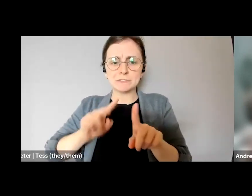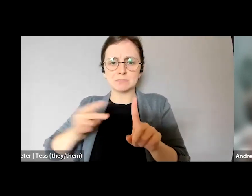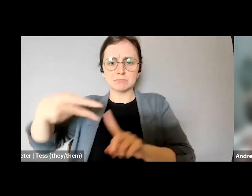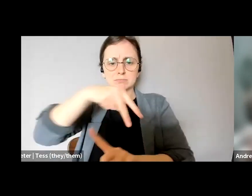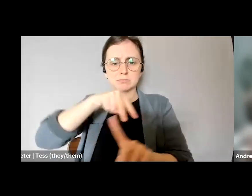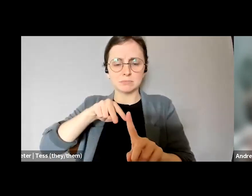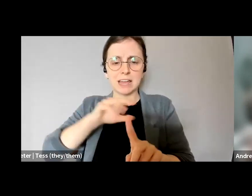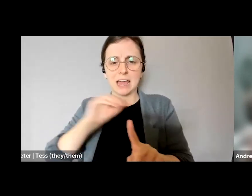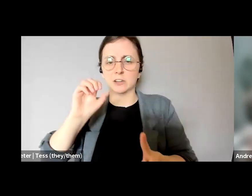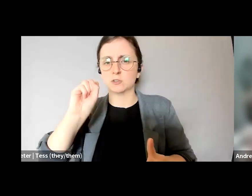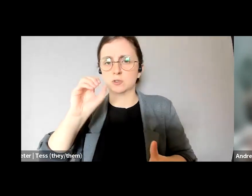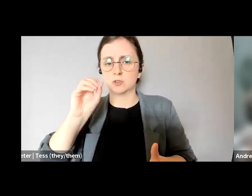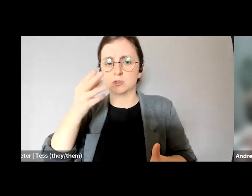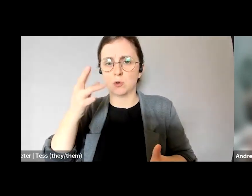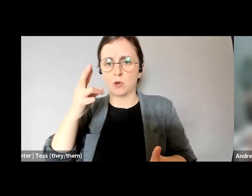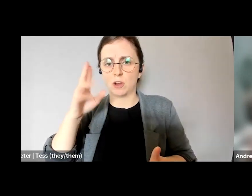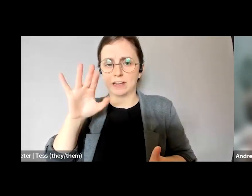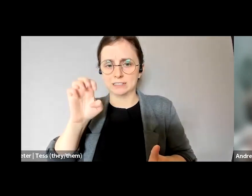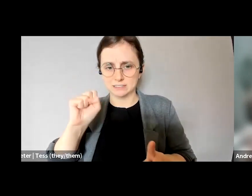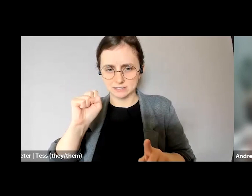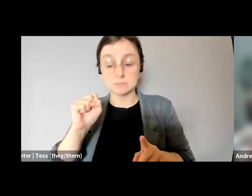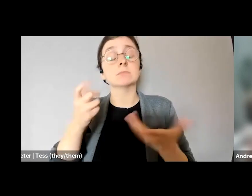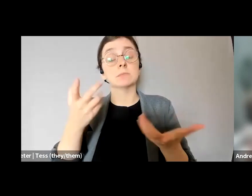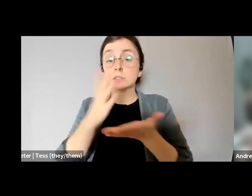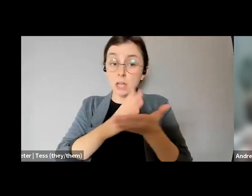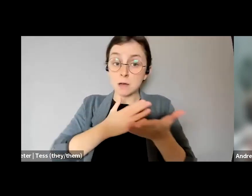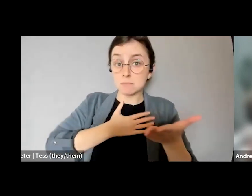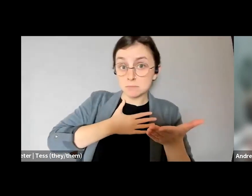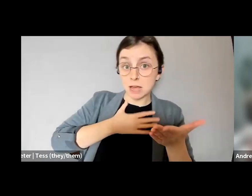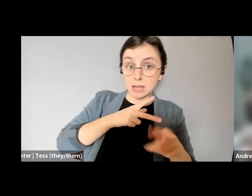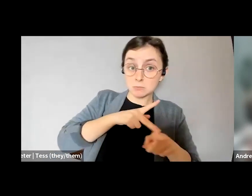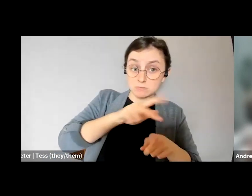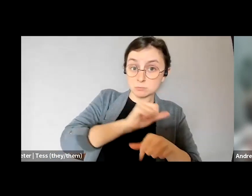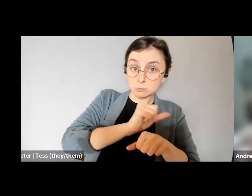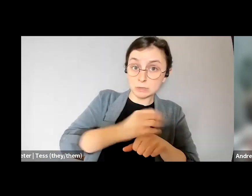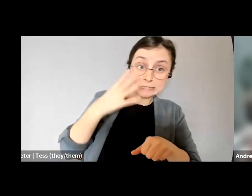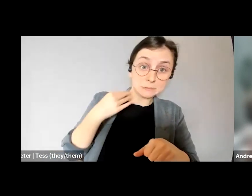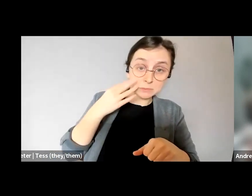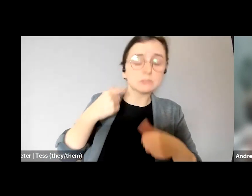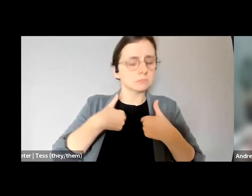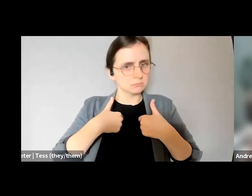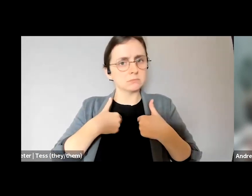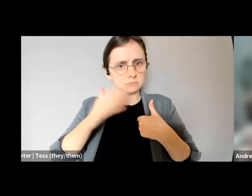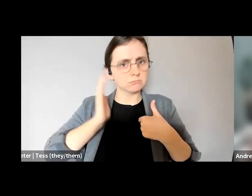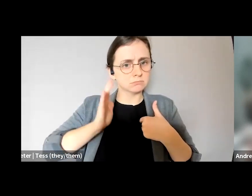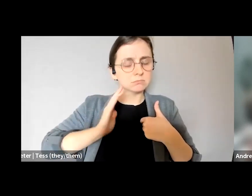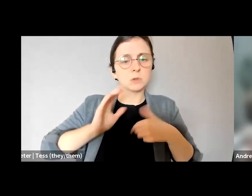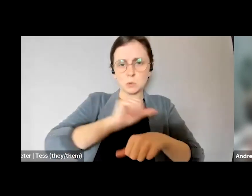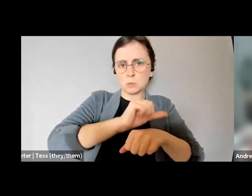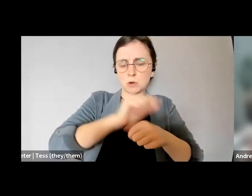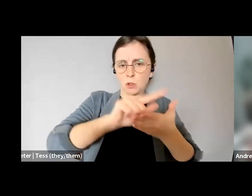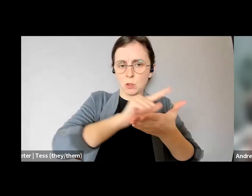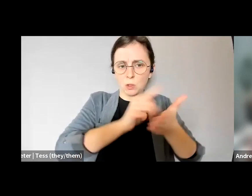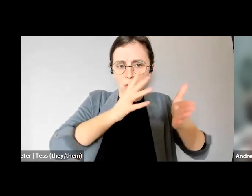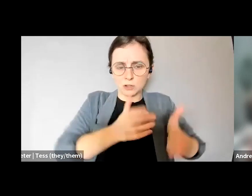this information relies on my professional experience. As I indicated, I practiced as a lawyer for a number of years. I spoke